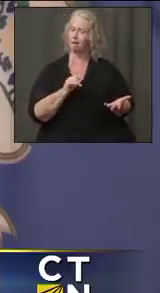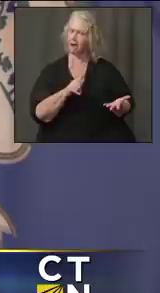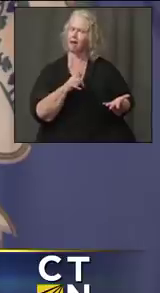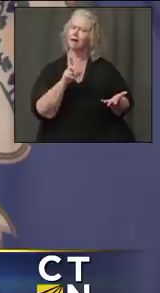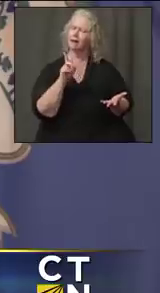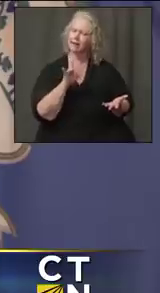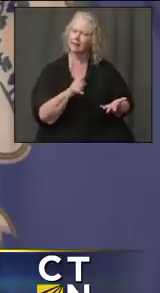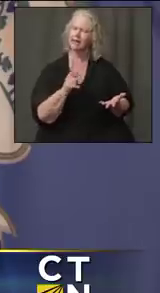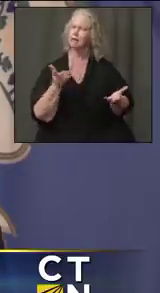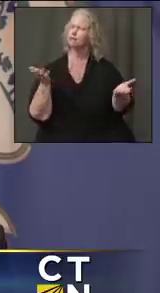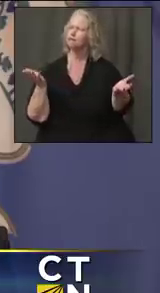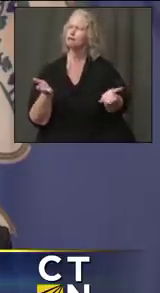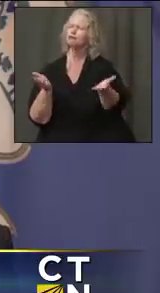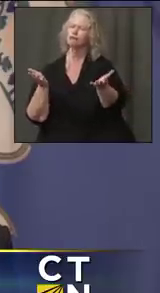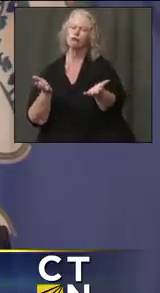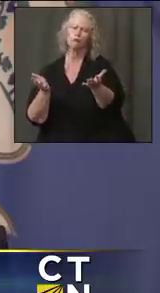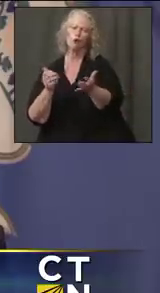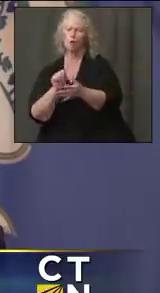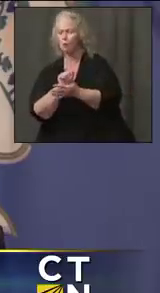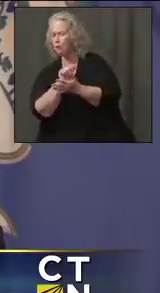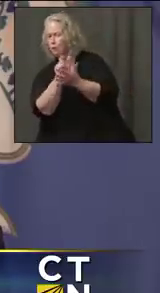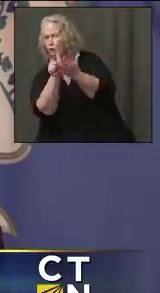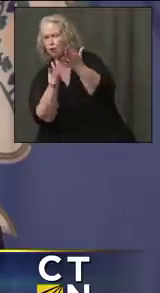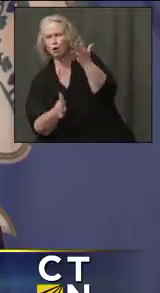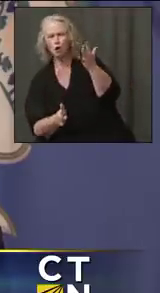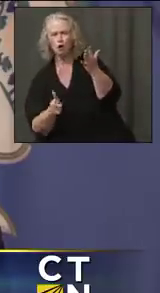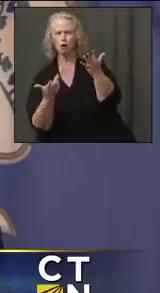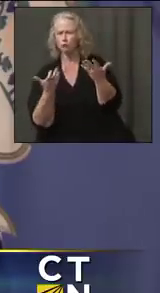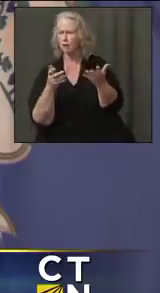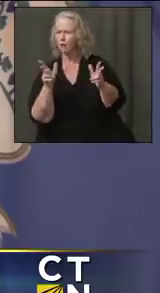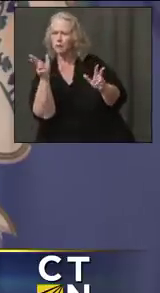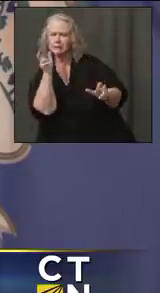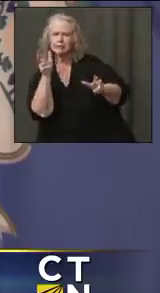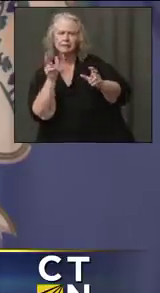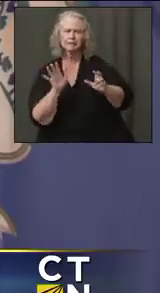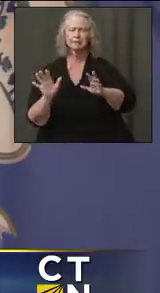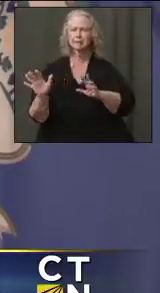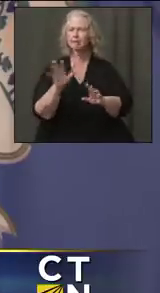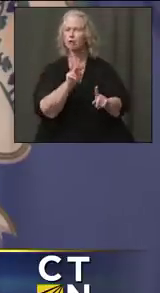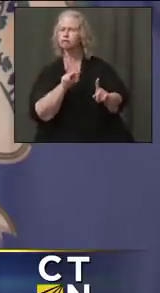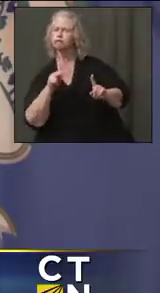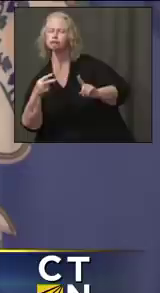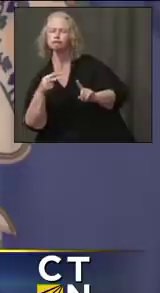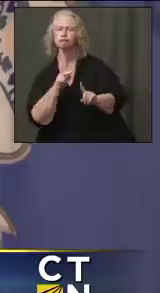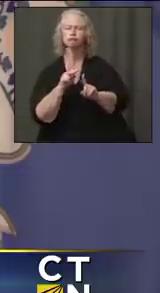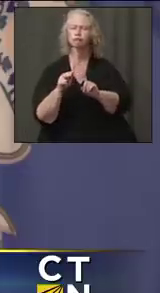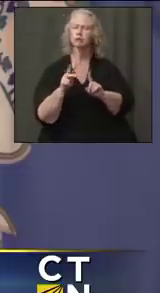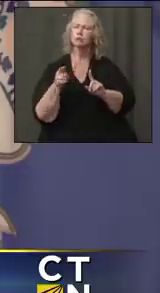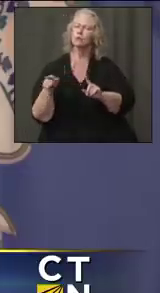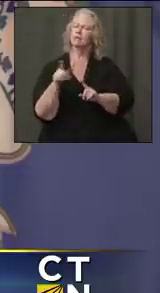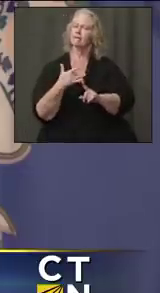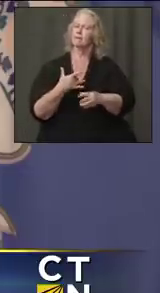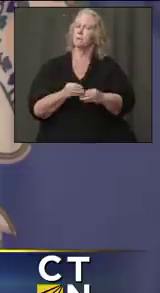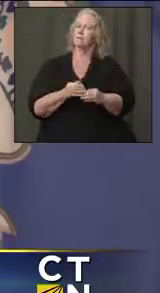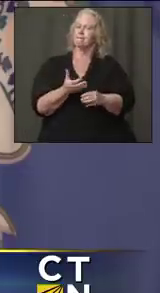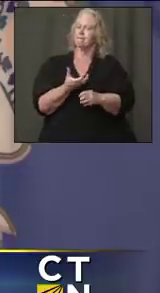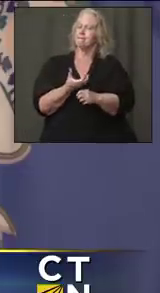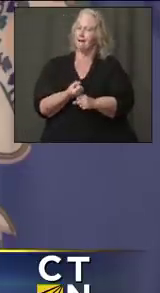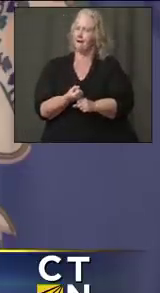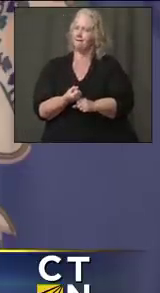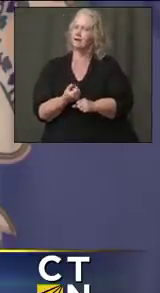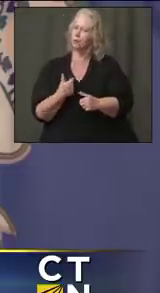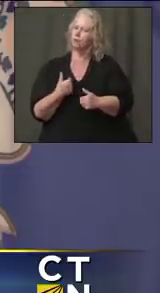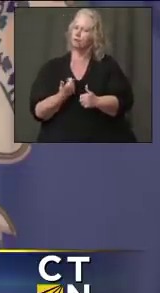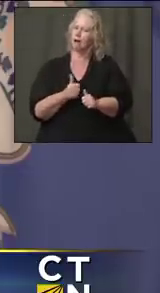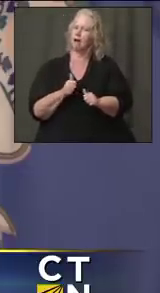single stakeholder out there, getting their best point of view as we try and give people a sense of confidence that we can do this and do this safely.